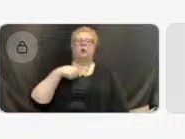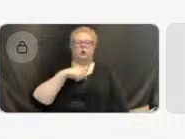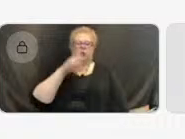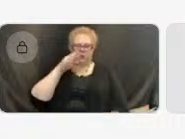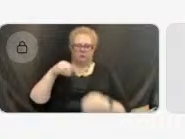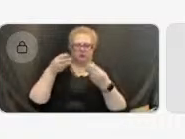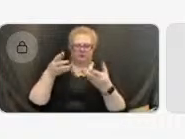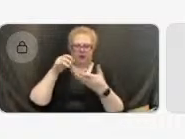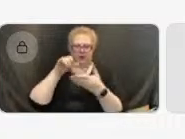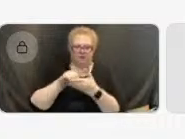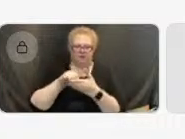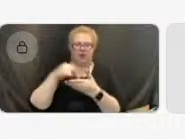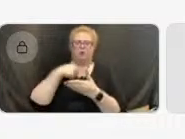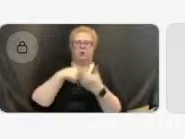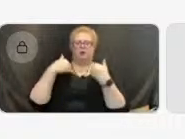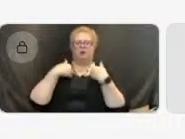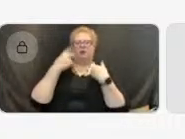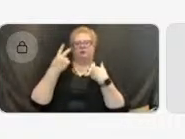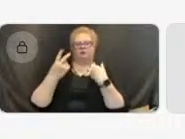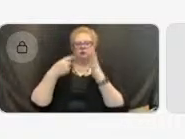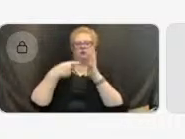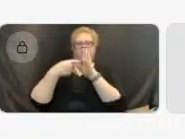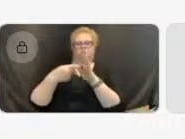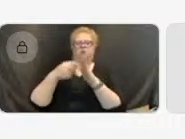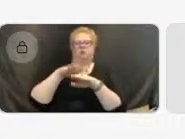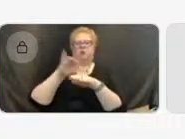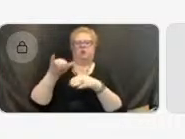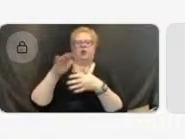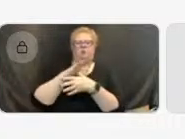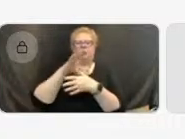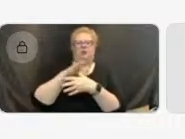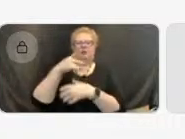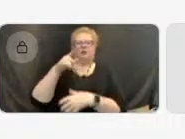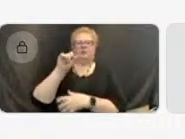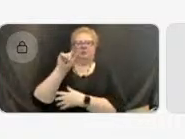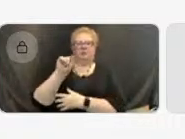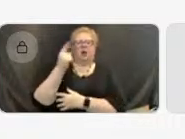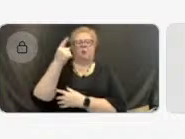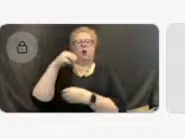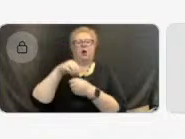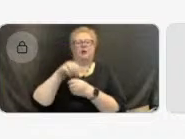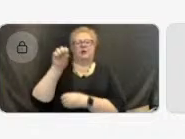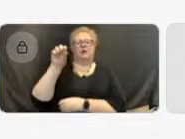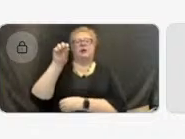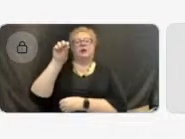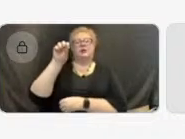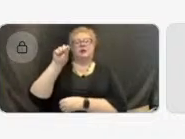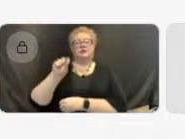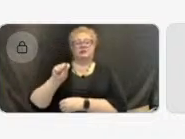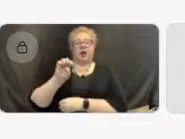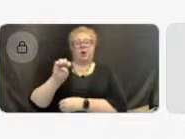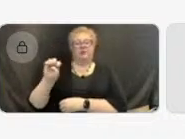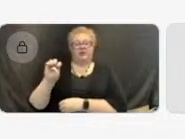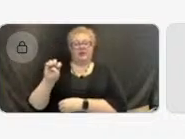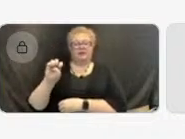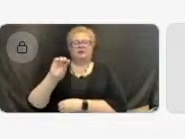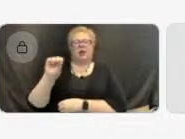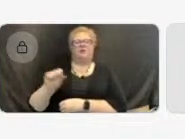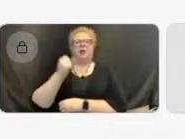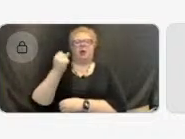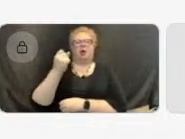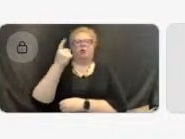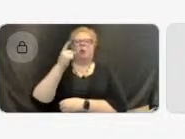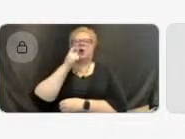shown on our preliminary plat that you guys have already approved. One is in the southeast corner, and one is kind of mid down at the south.